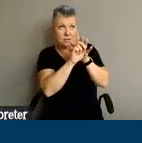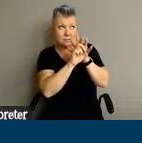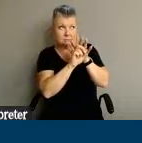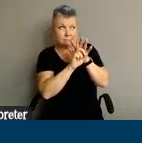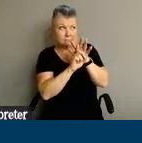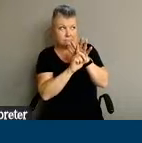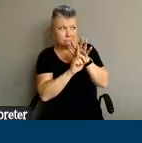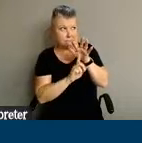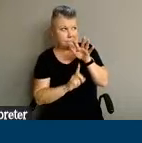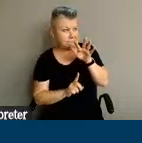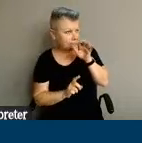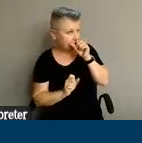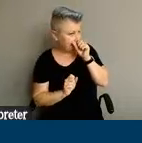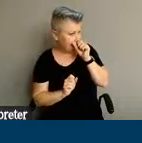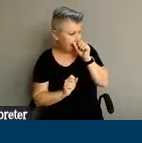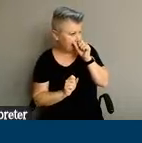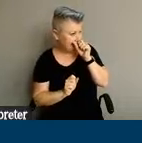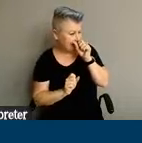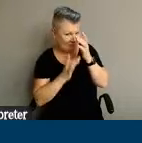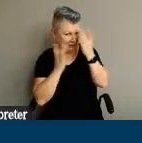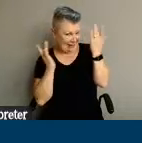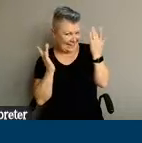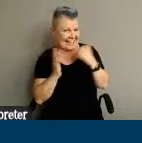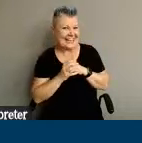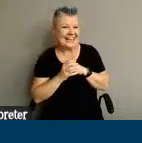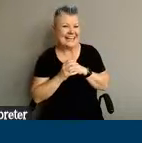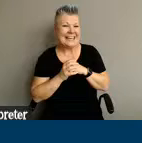No, I was interrupting you with it.